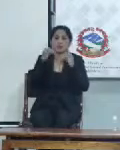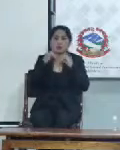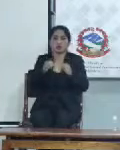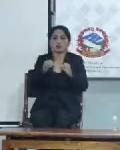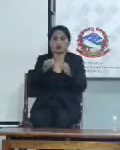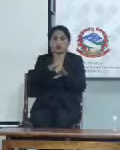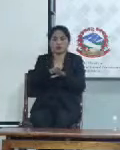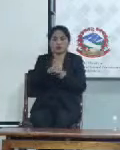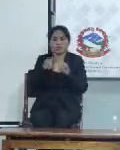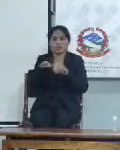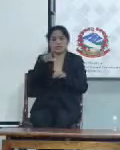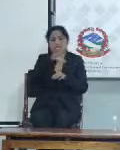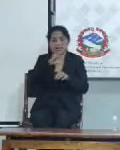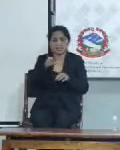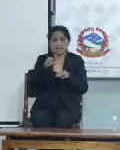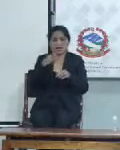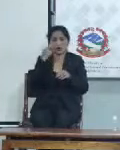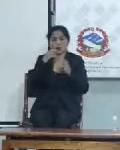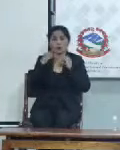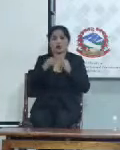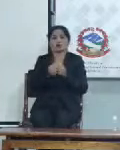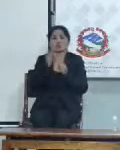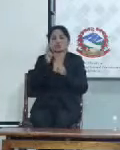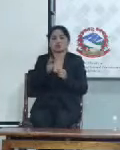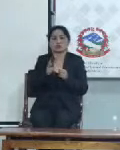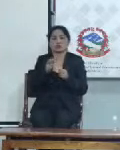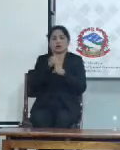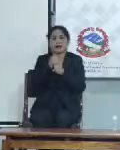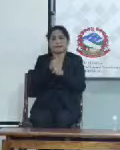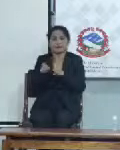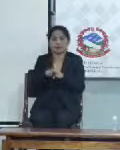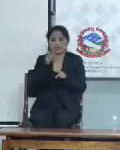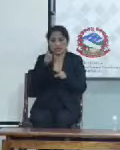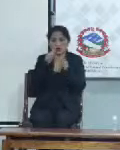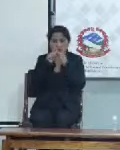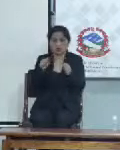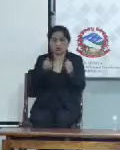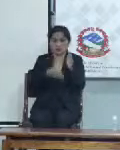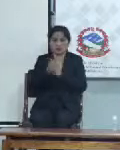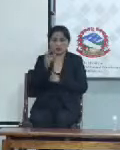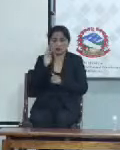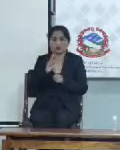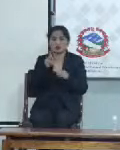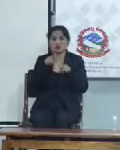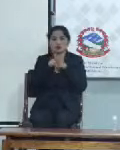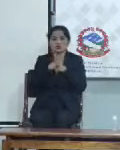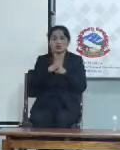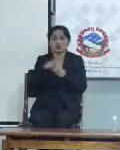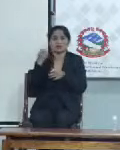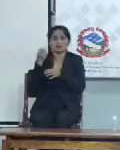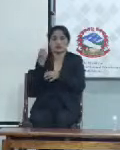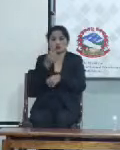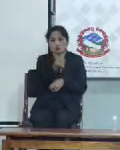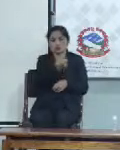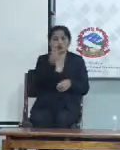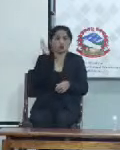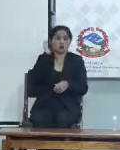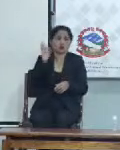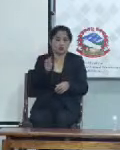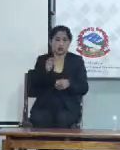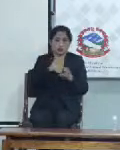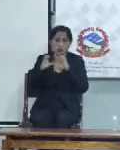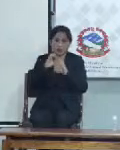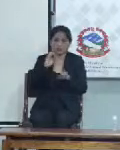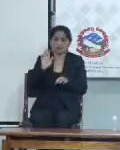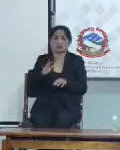that. Besides that, we have a rapid communication, radio communication, and if there is a huge disaster time, and at any time